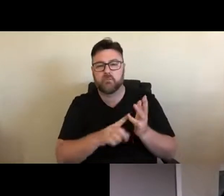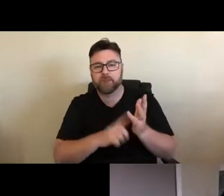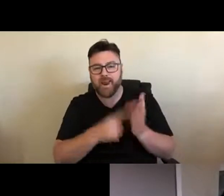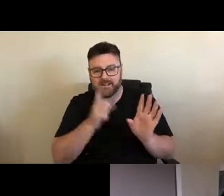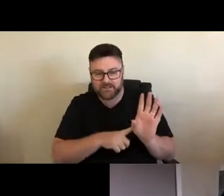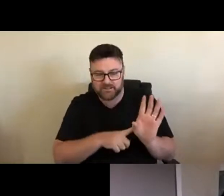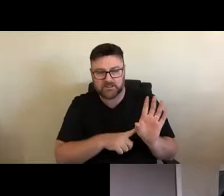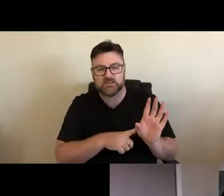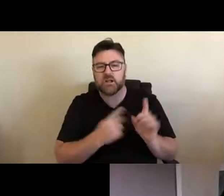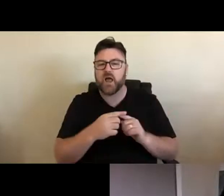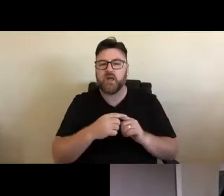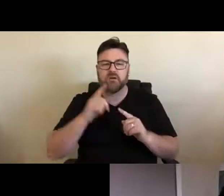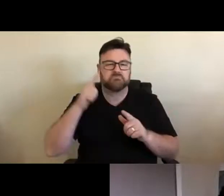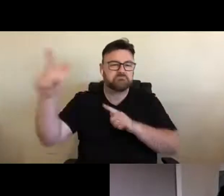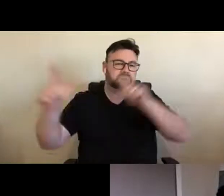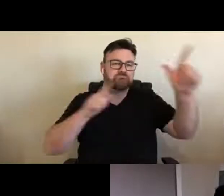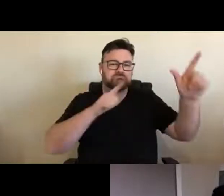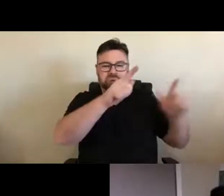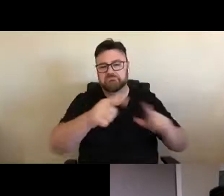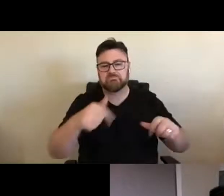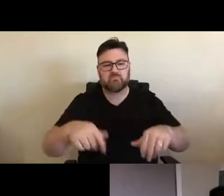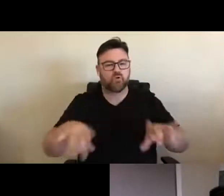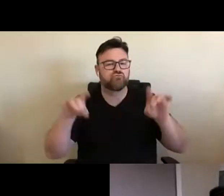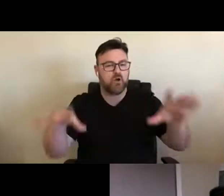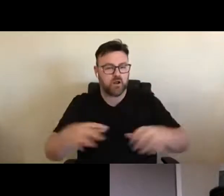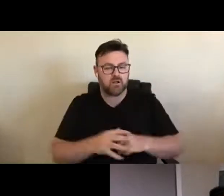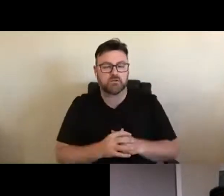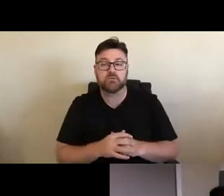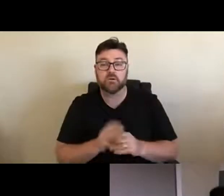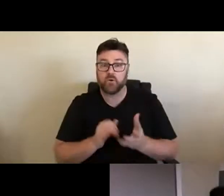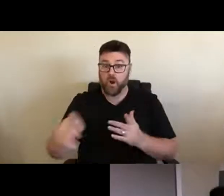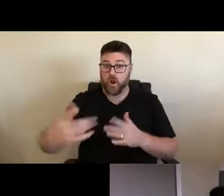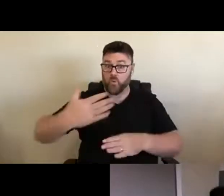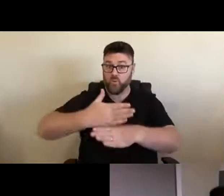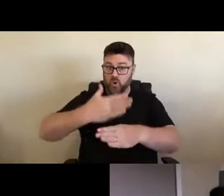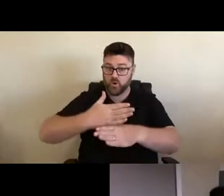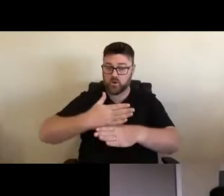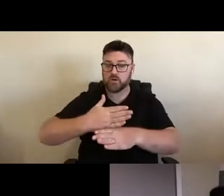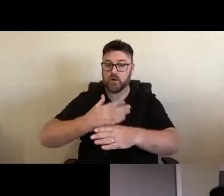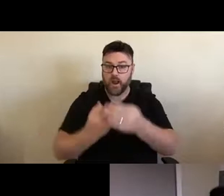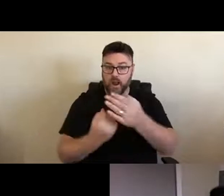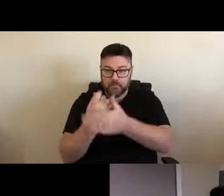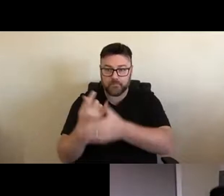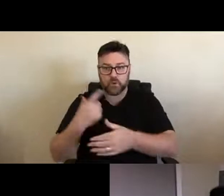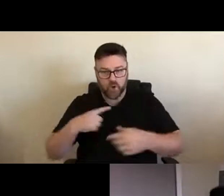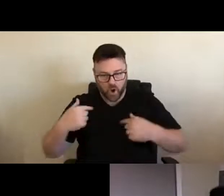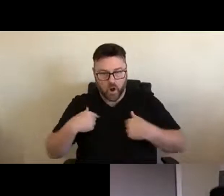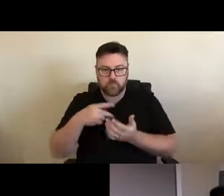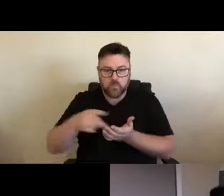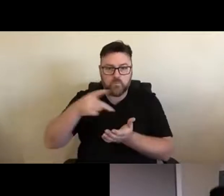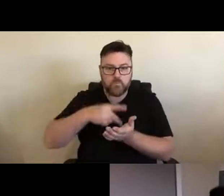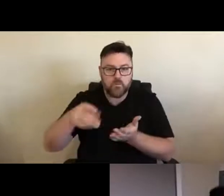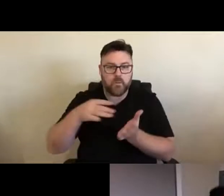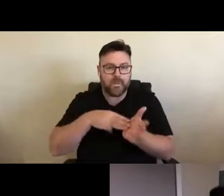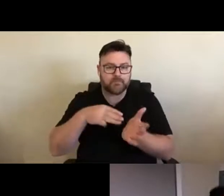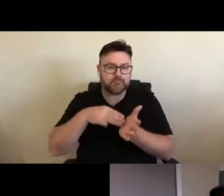regional Australia. And yeah, these works only really emerge because I've walked them for a long, long time, months and months, and sometimes years